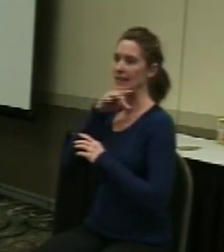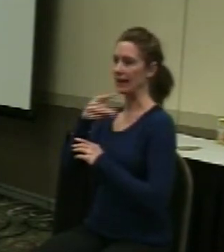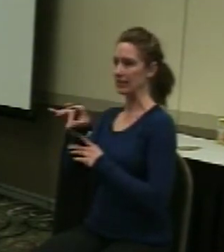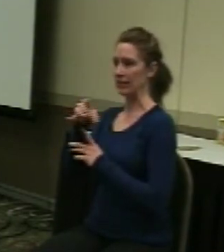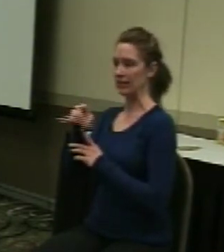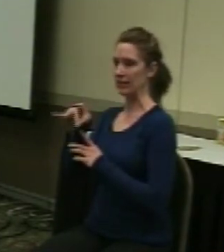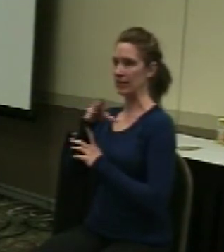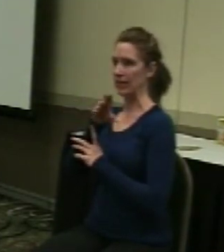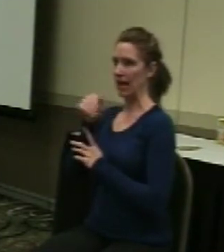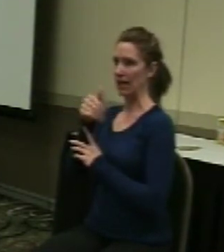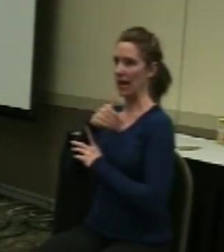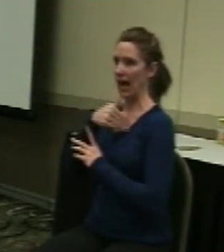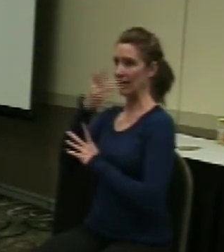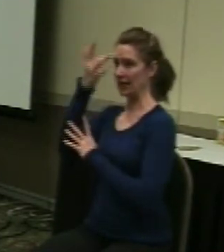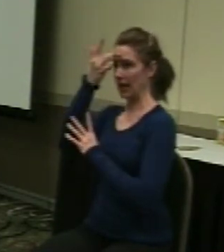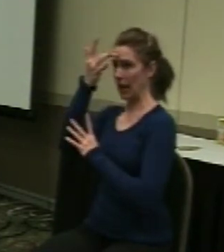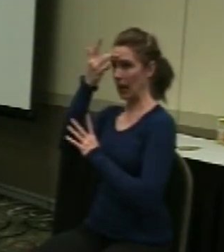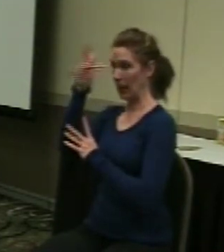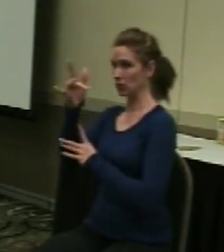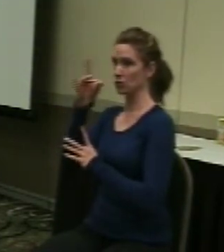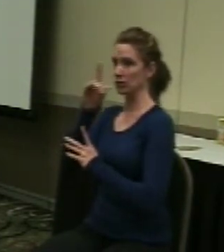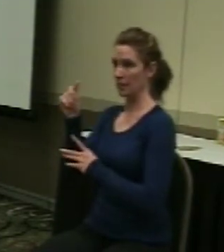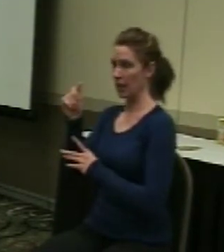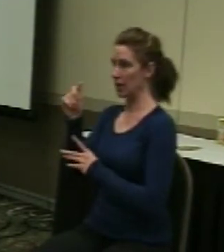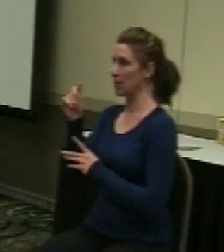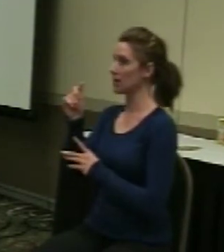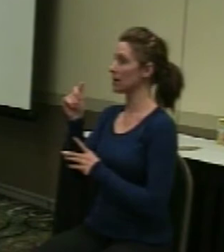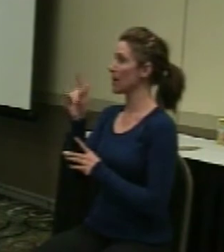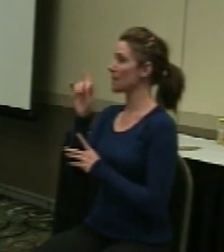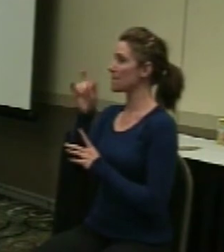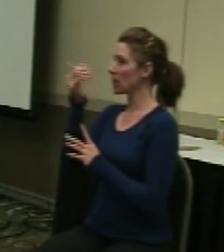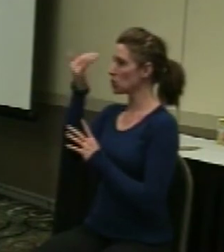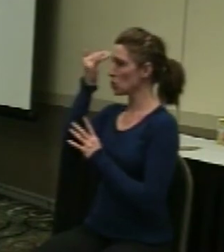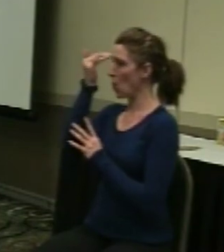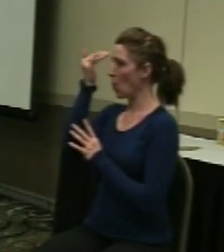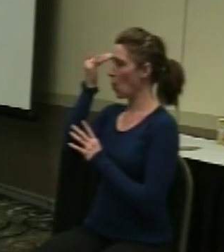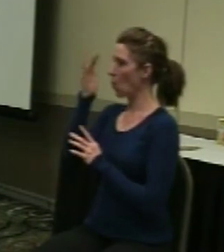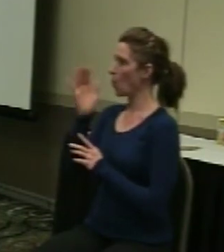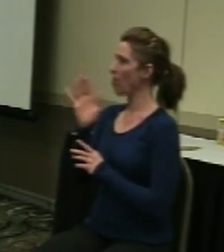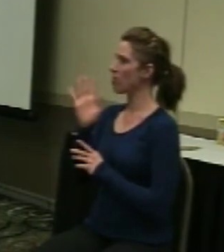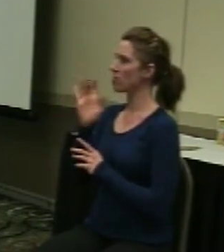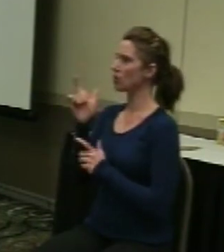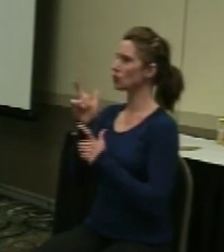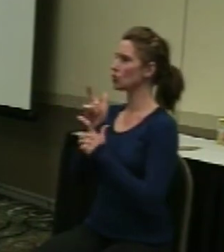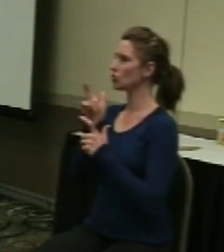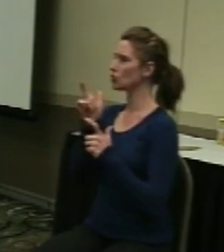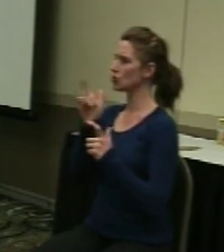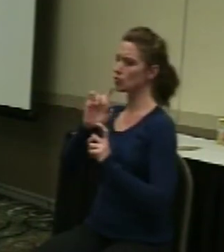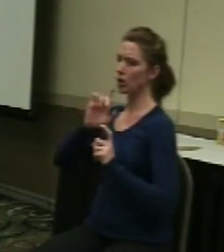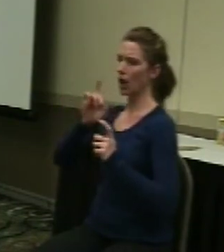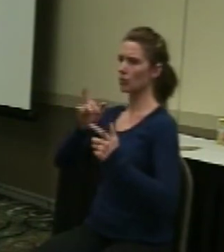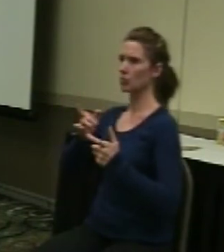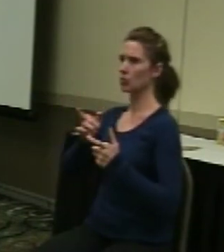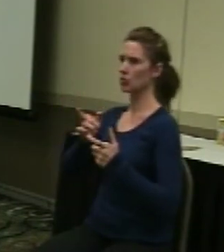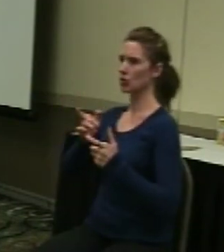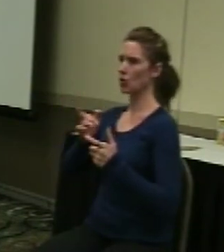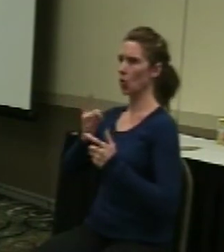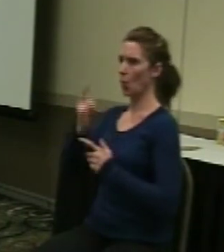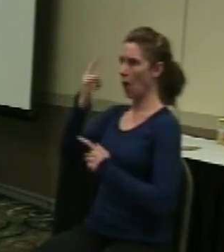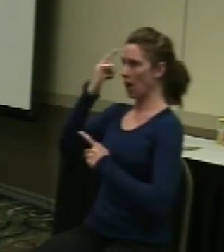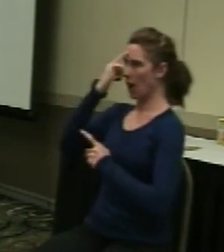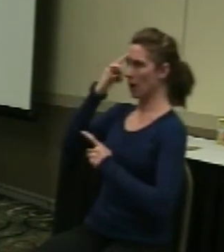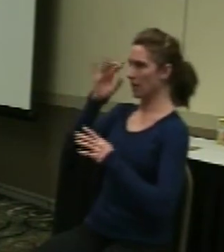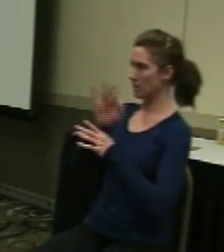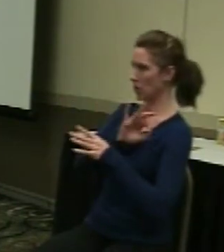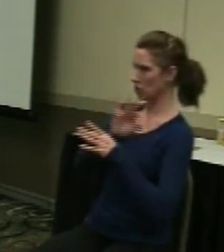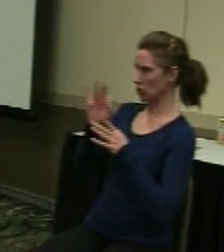age and has an intellectual disability. You must know that there is a huge contribution here of one's cognitive functioning to the